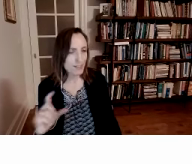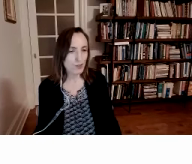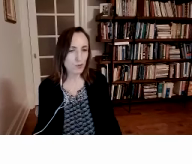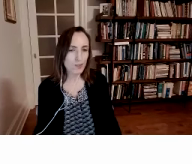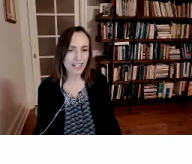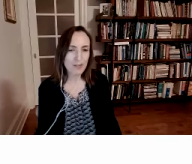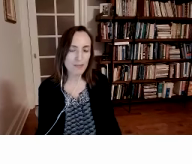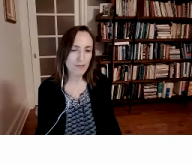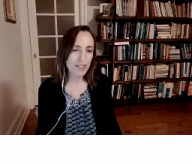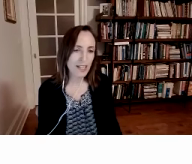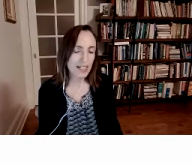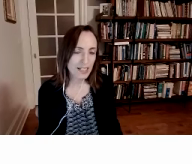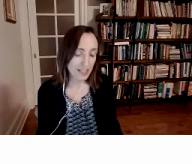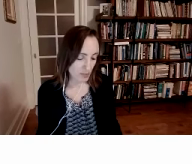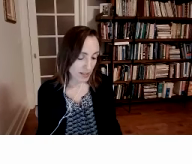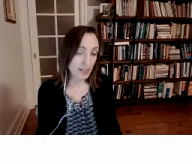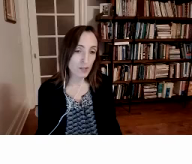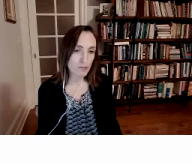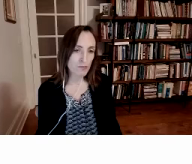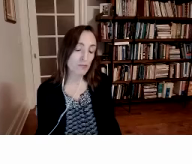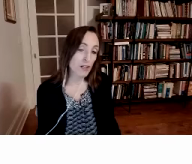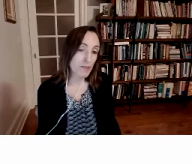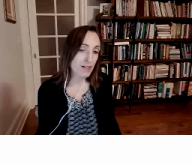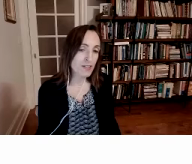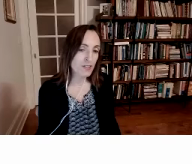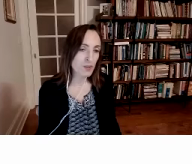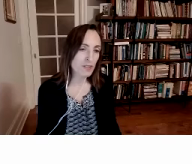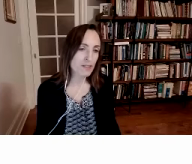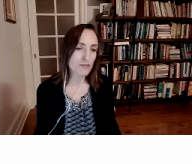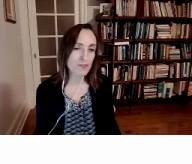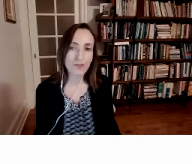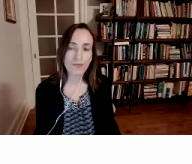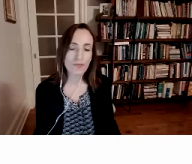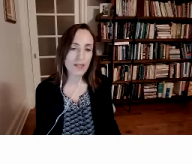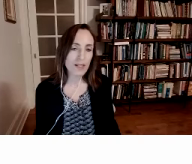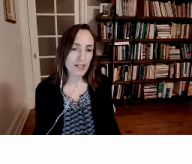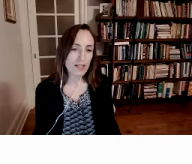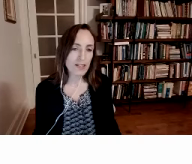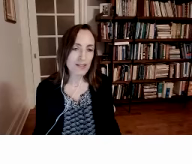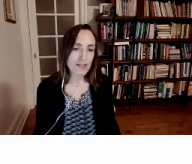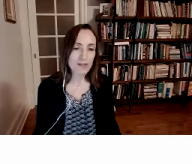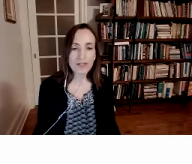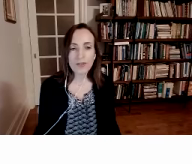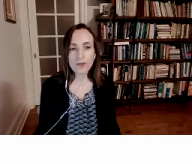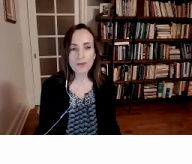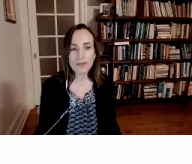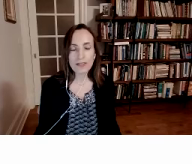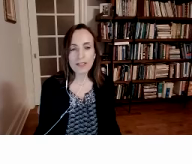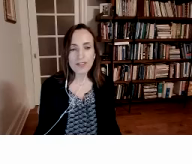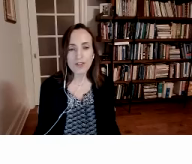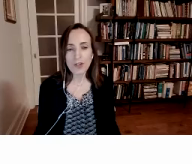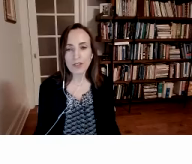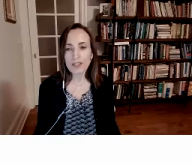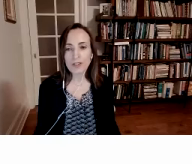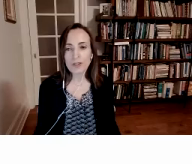way the difference would work out, but we expected that we are hypothesizing there'll be a difference. Okay, so